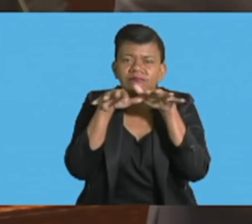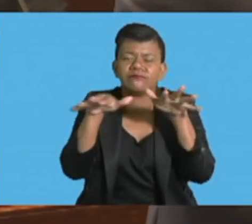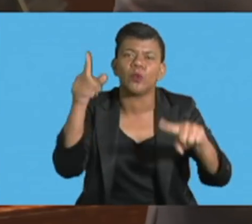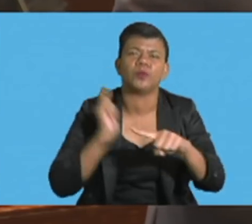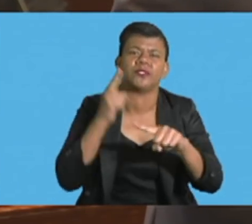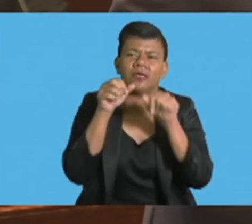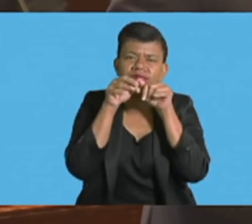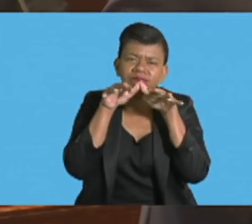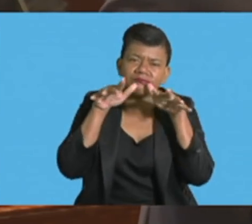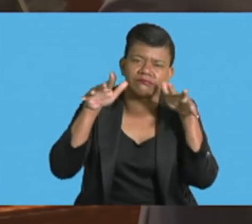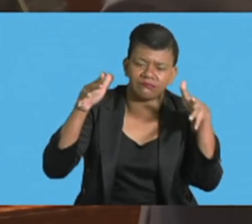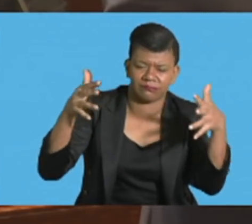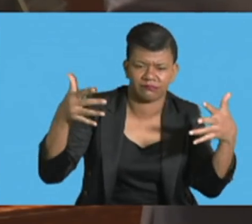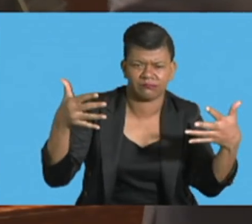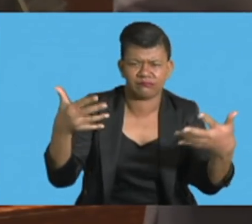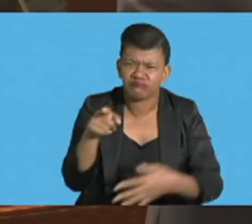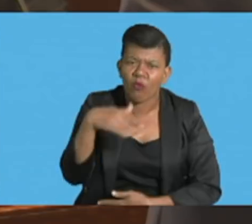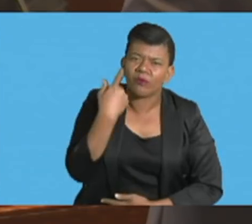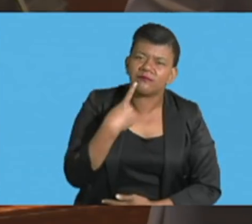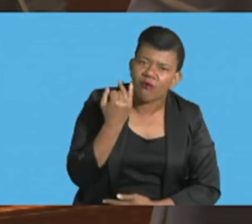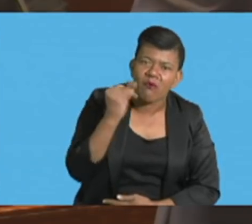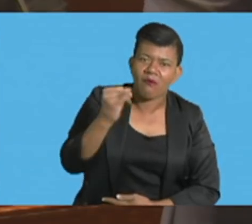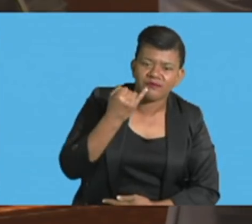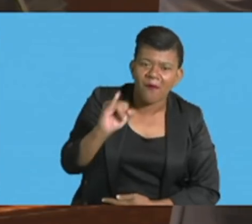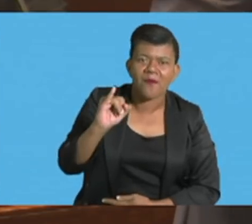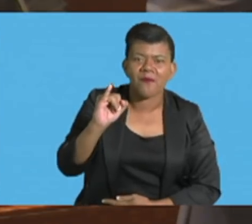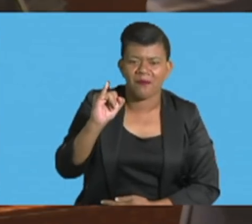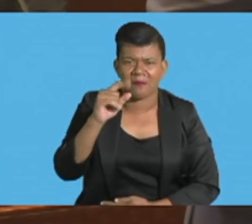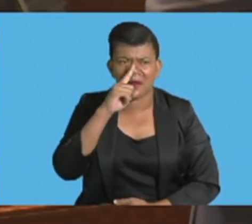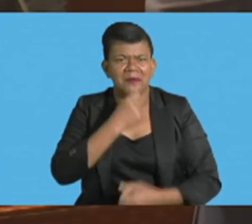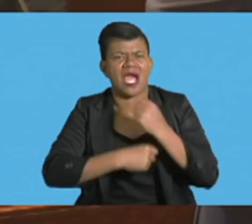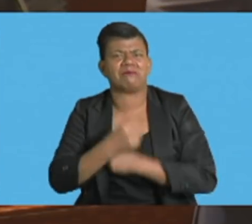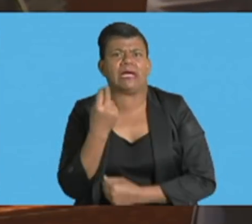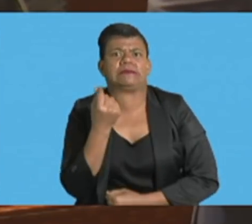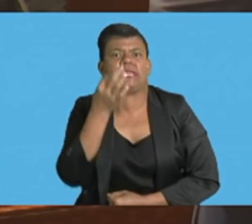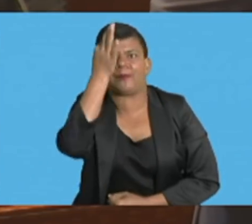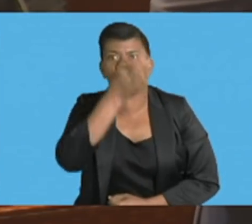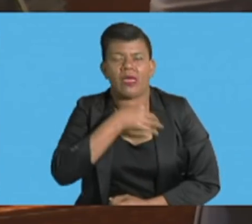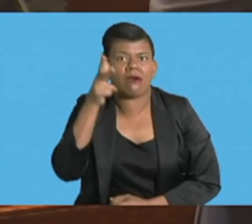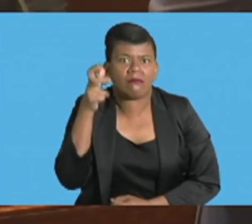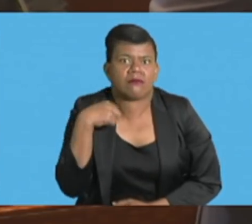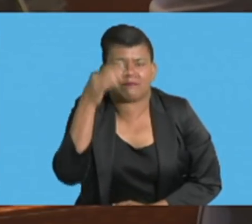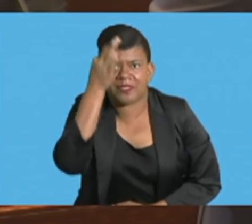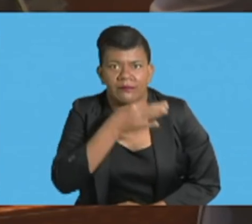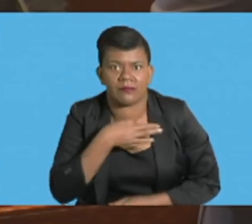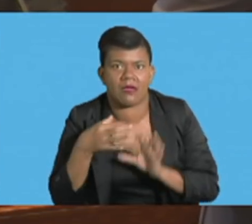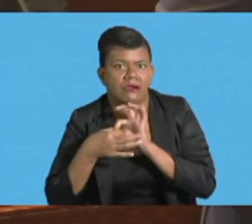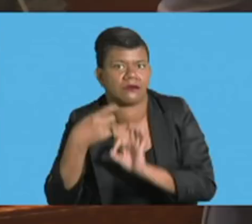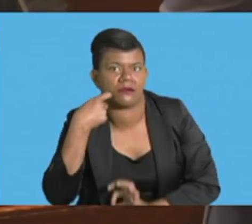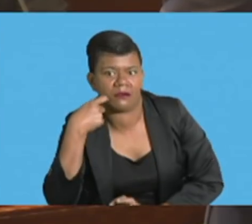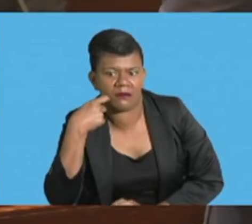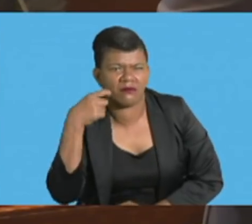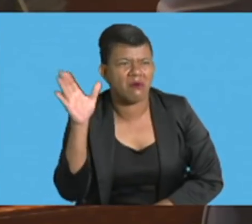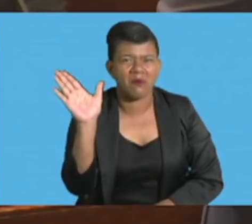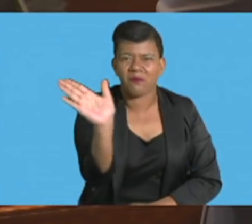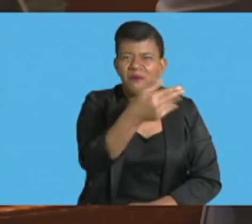told, the more people start to believe it. It's a phenomenon that I'm sure all Fijians watching at home